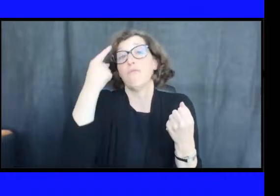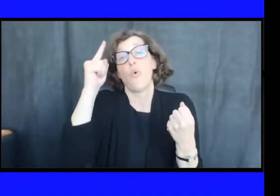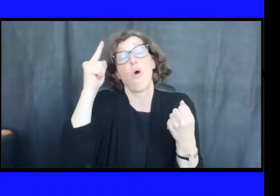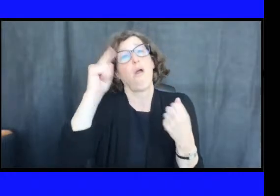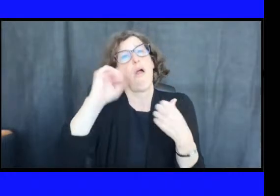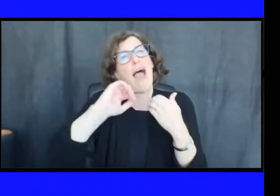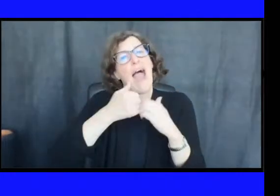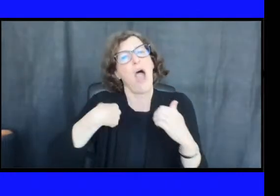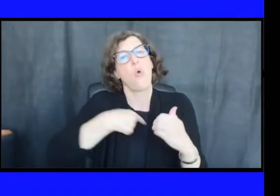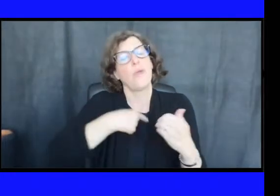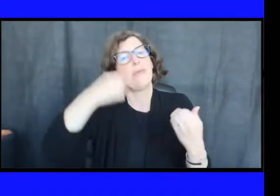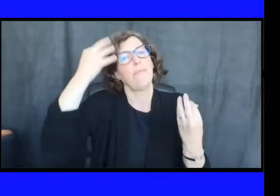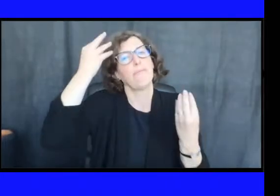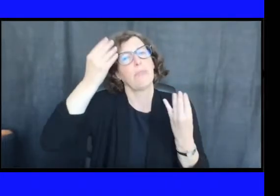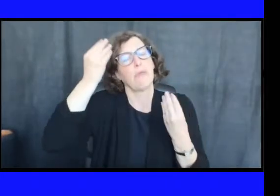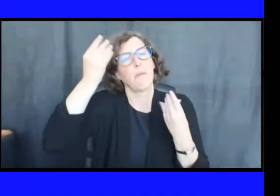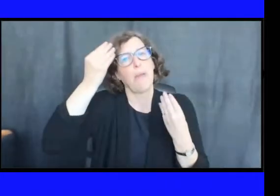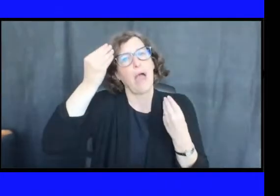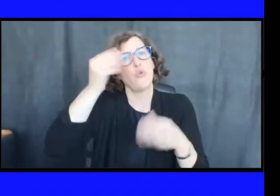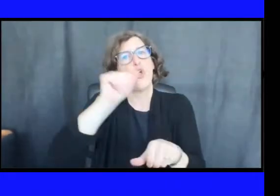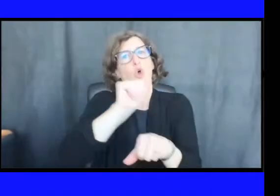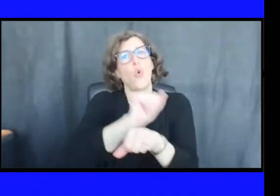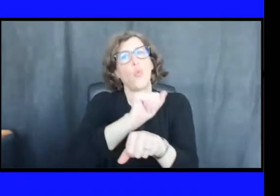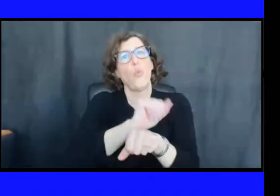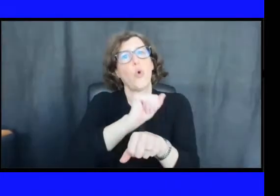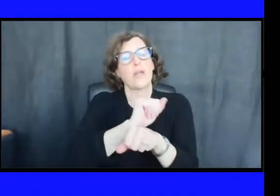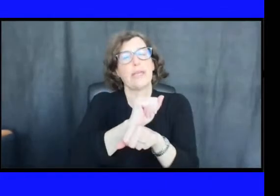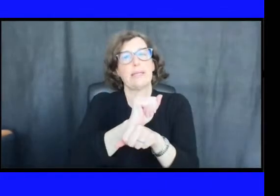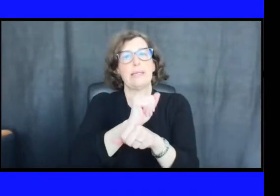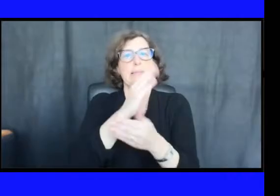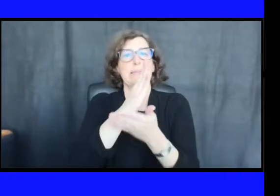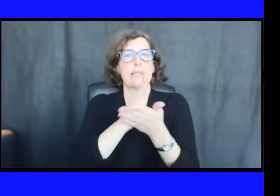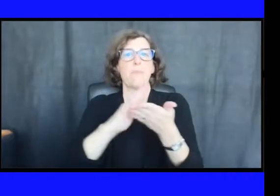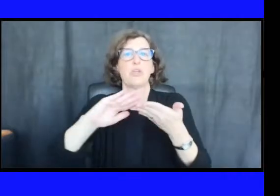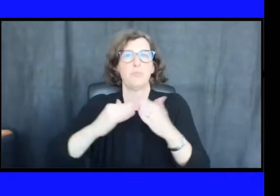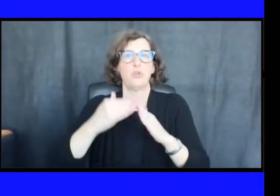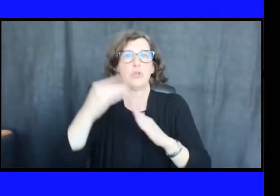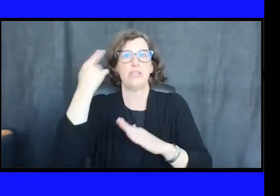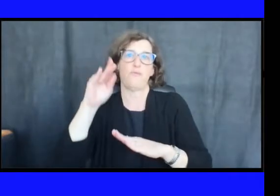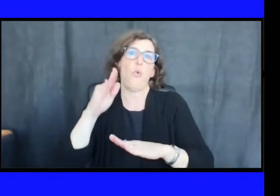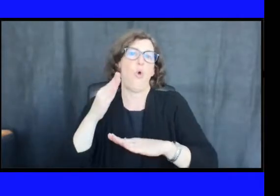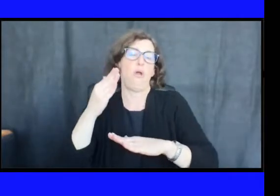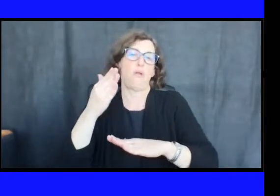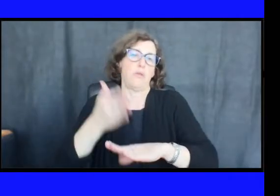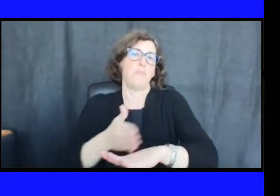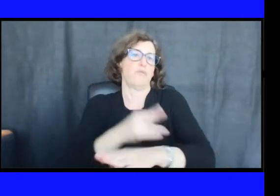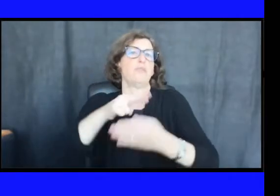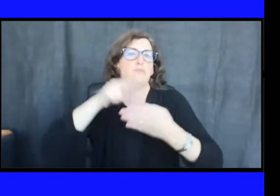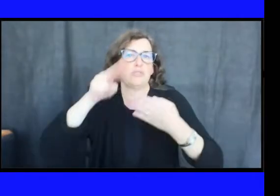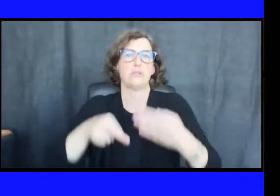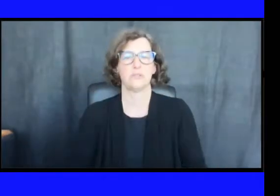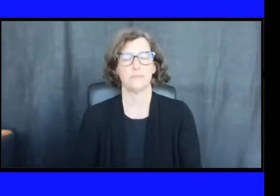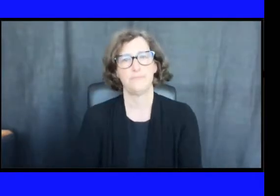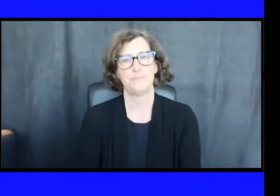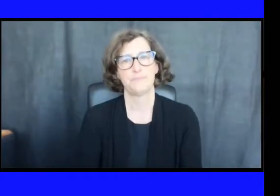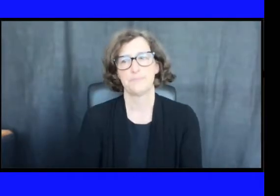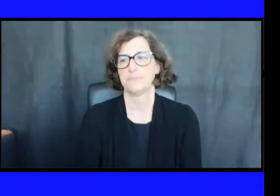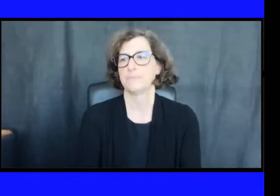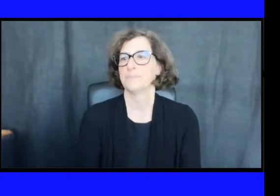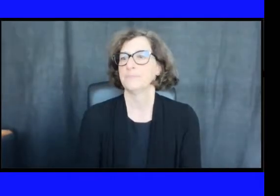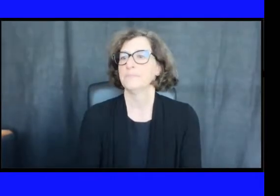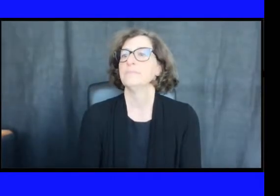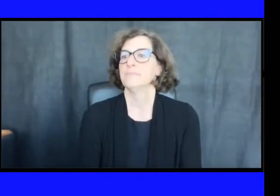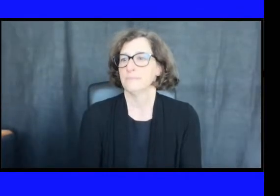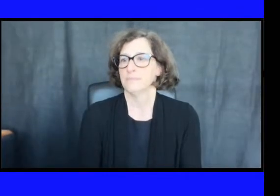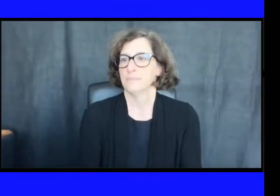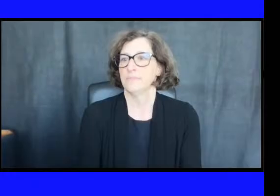think about, are there other opportunities for how we can be thinking about improving blood pressure control in some subsets